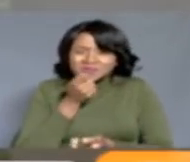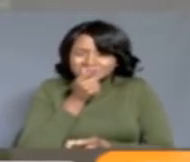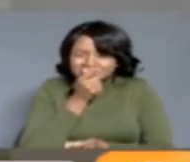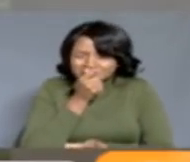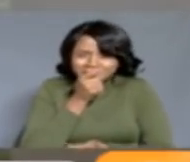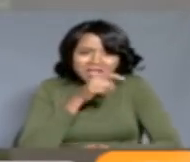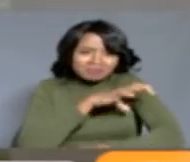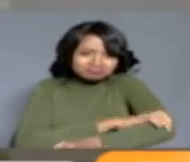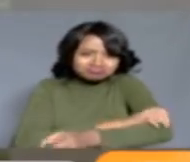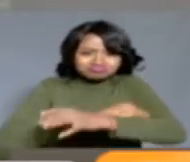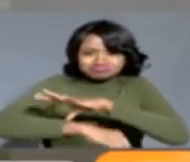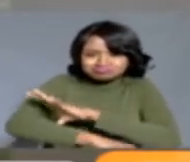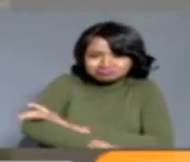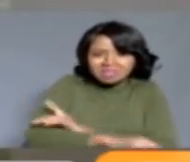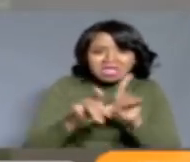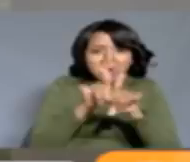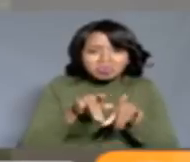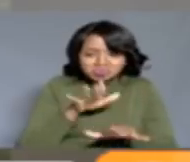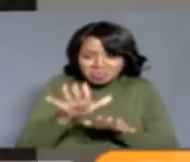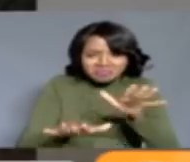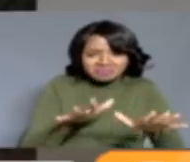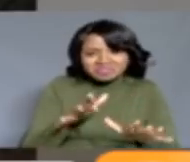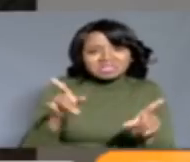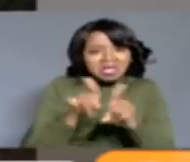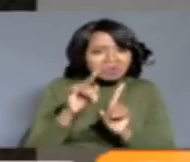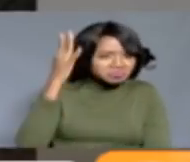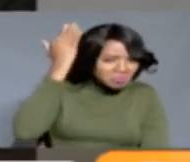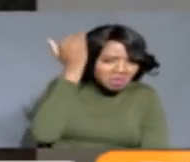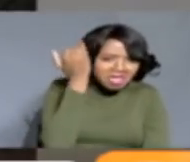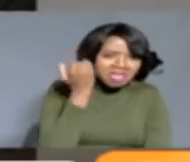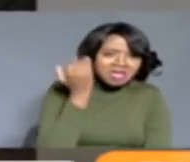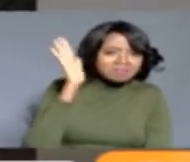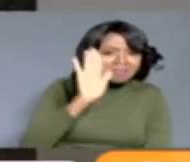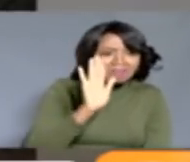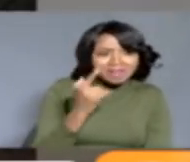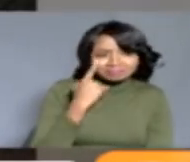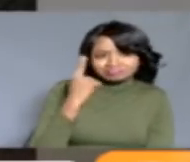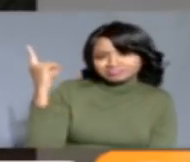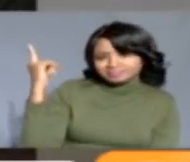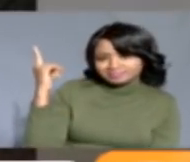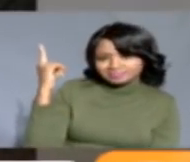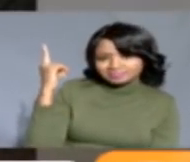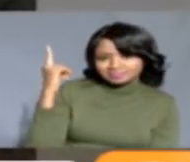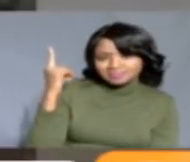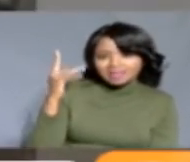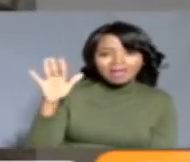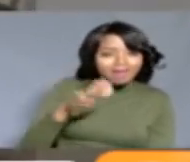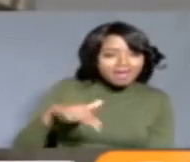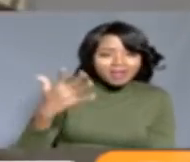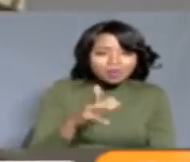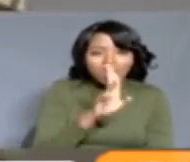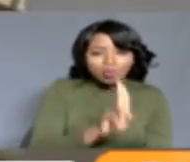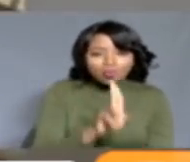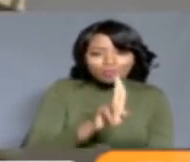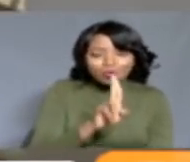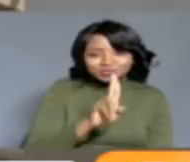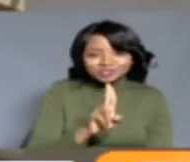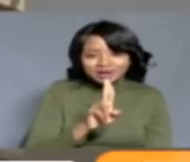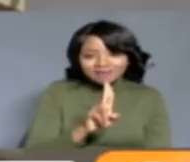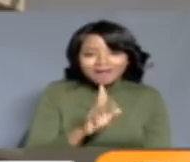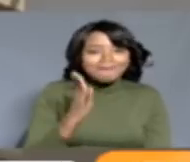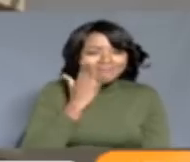Scars on both arms, on her legs and patches on her head. On Saturday night at Umoja Inakwe City, Nairobi, her mother is alleged